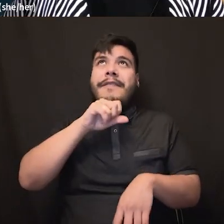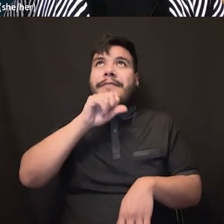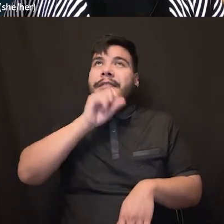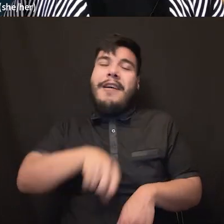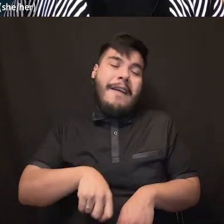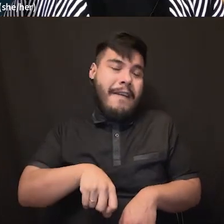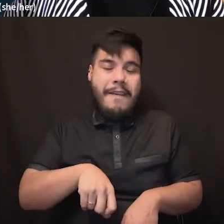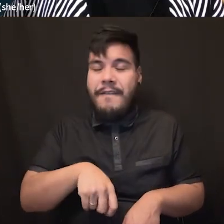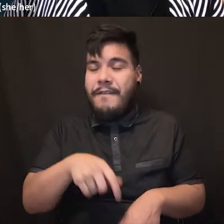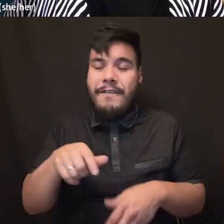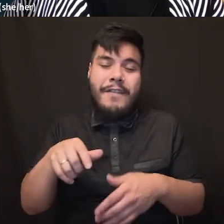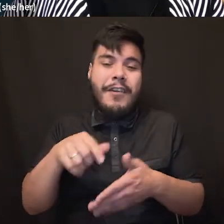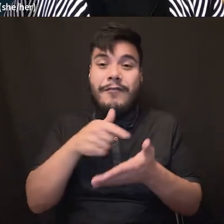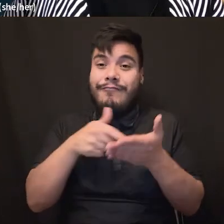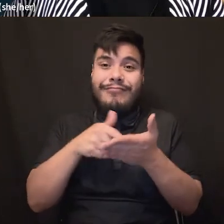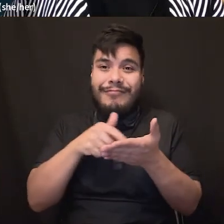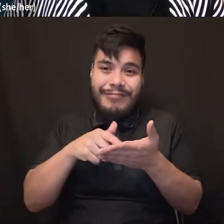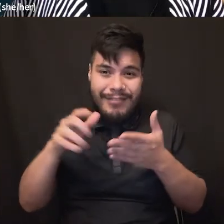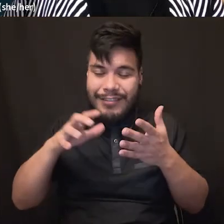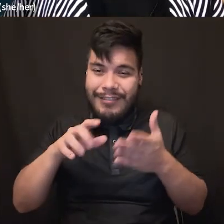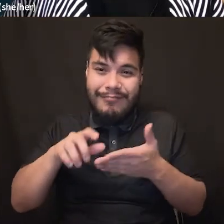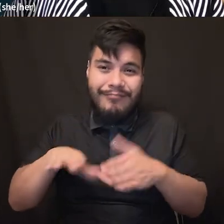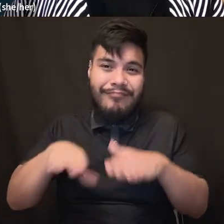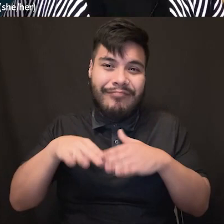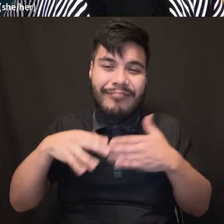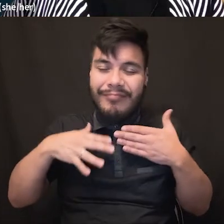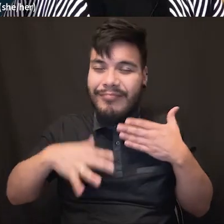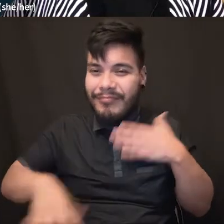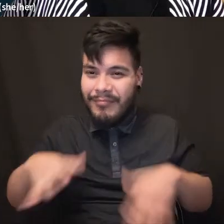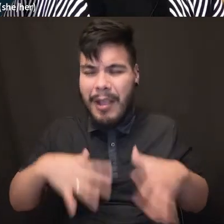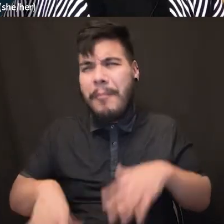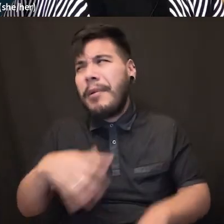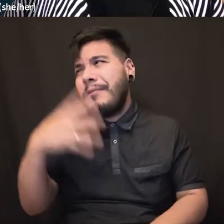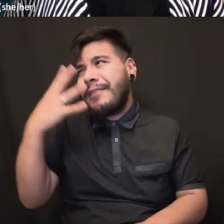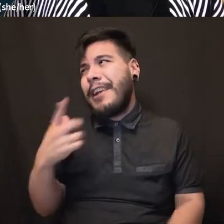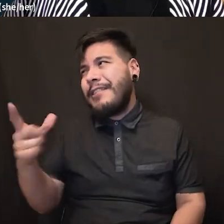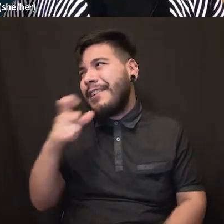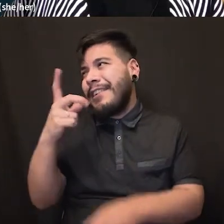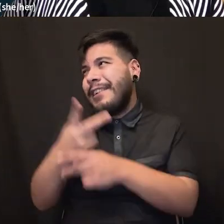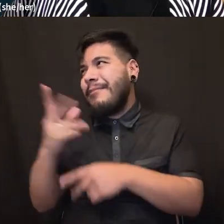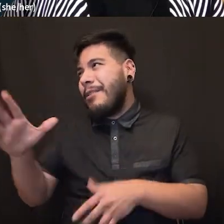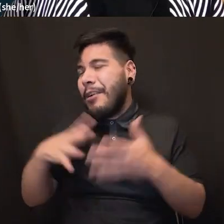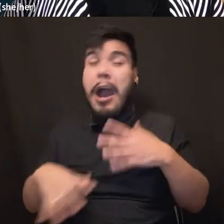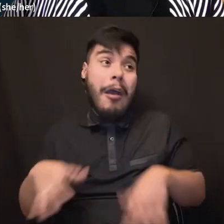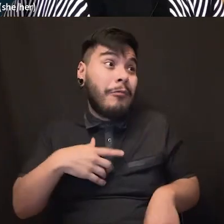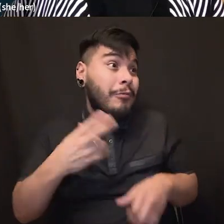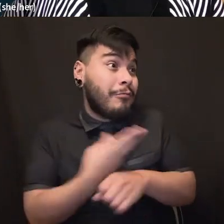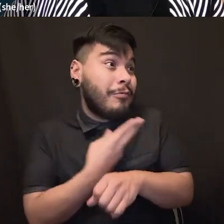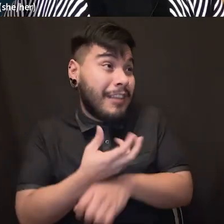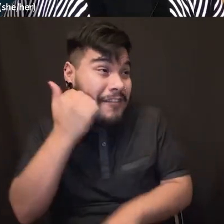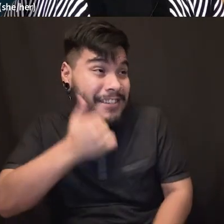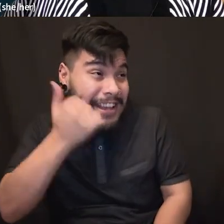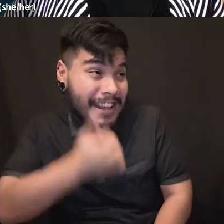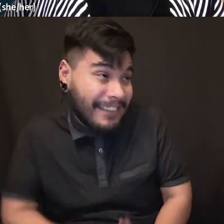love, love that story. But I'm so sorry you didn't get to keep the matador costume yourself. Yeah. I'd be wearing it every day.